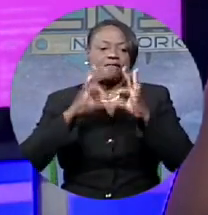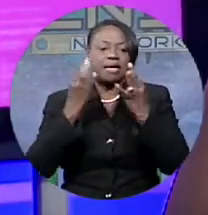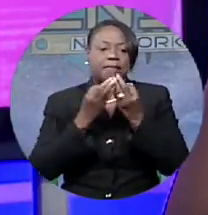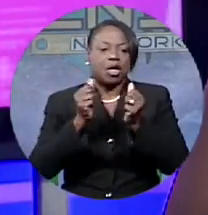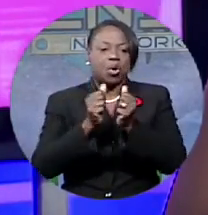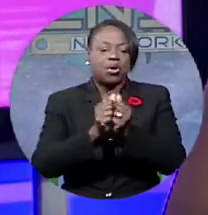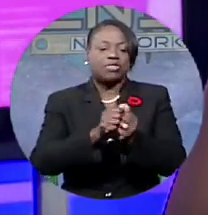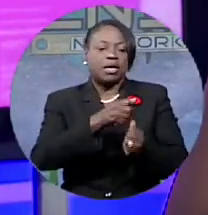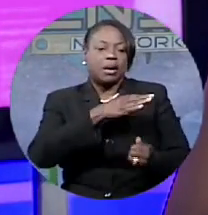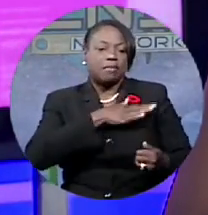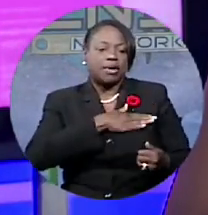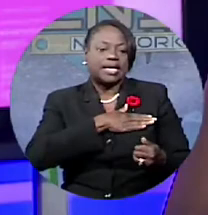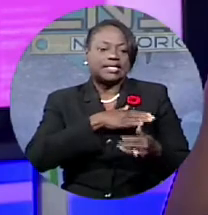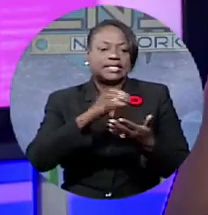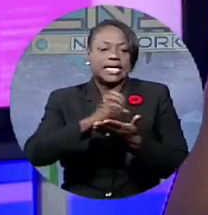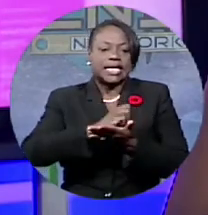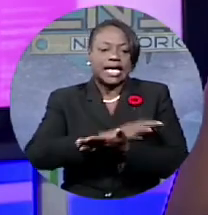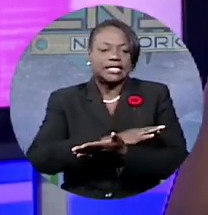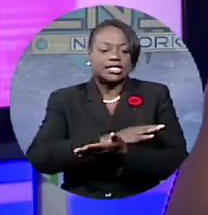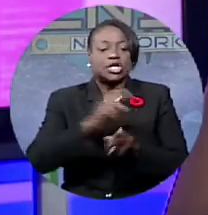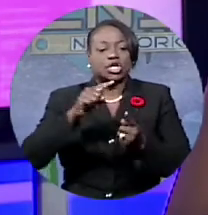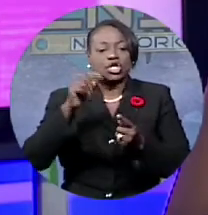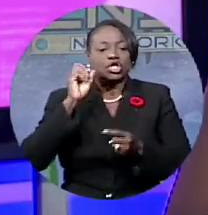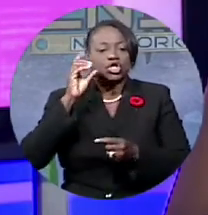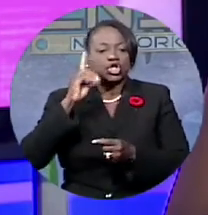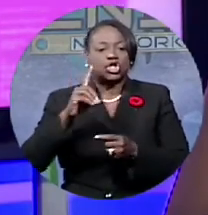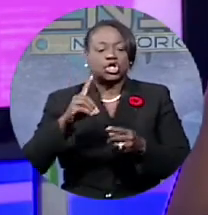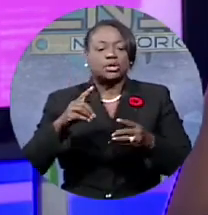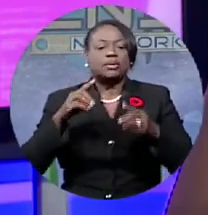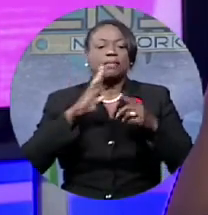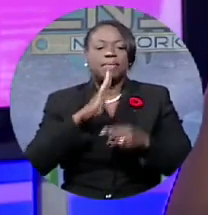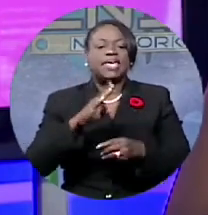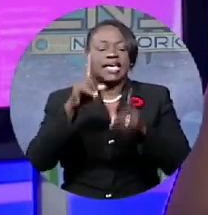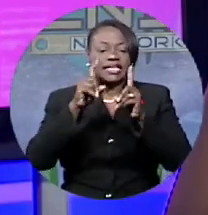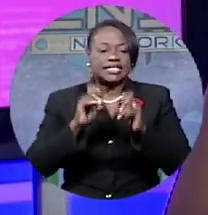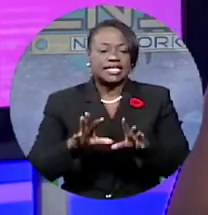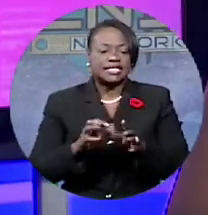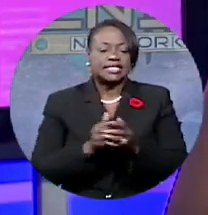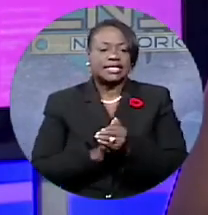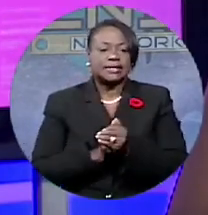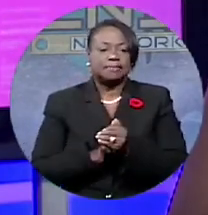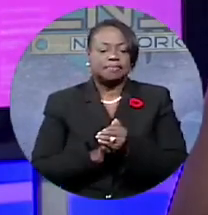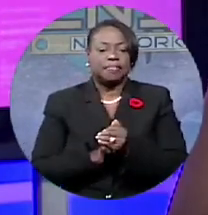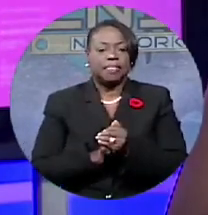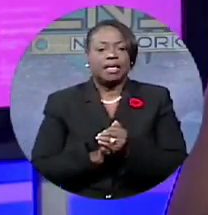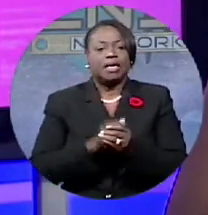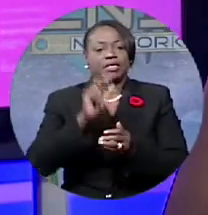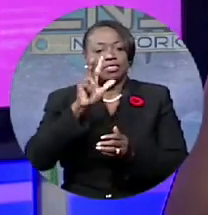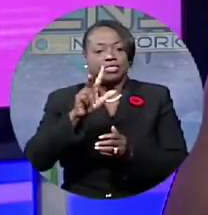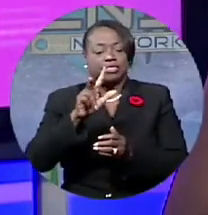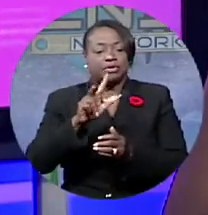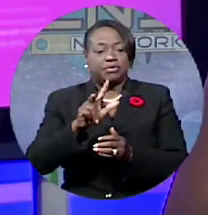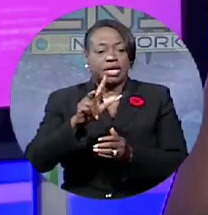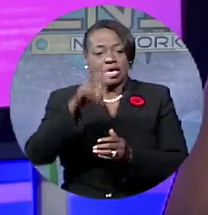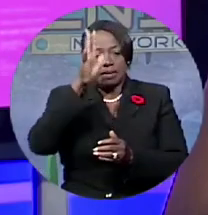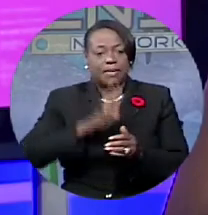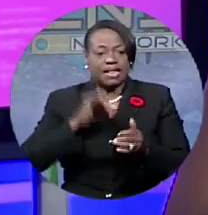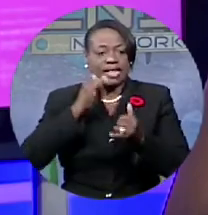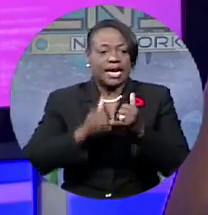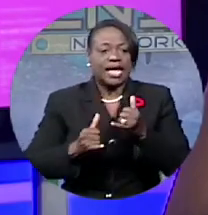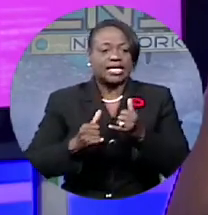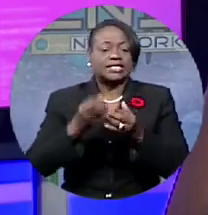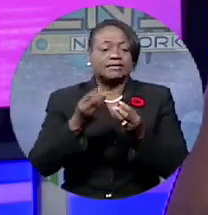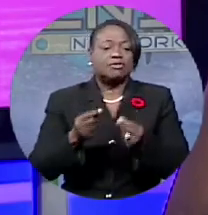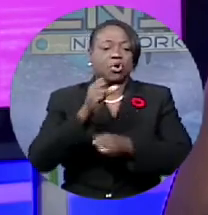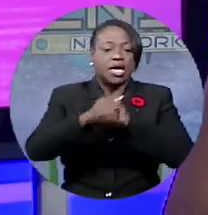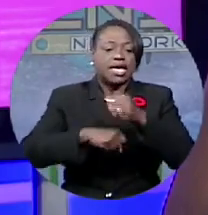This after diagnosing three cases of men with breast cancer in the last 4 years. In fact, Dr. Wesley Francis says breast cancer